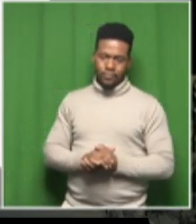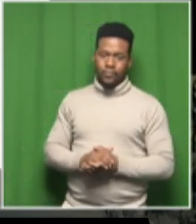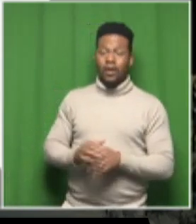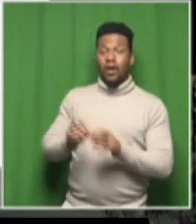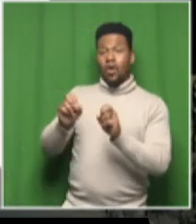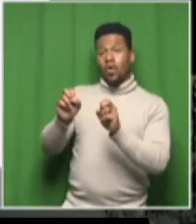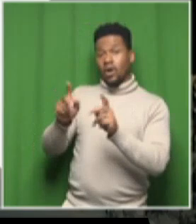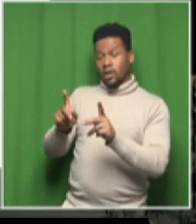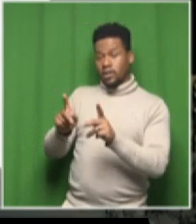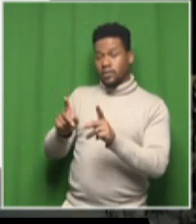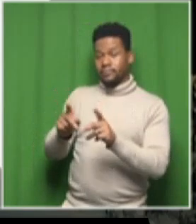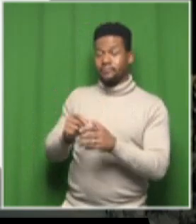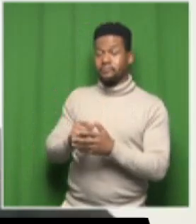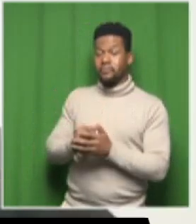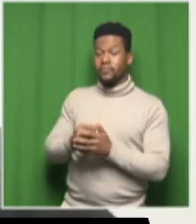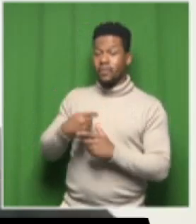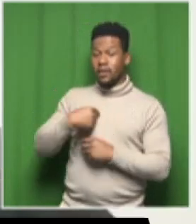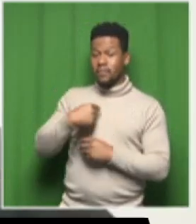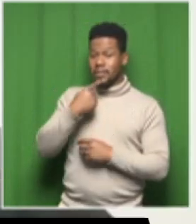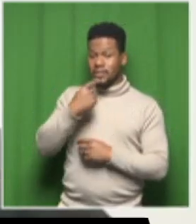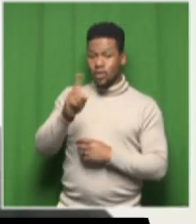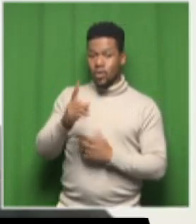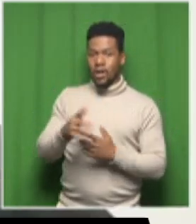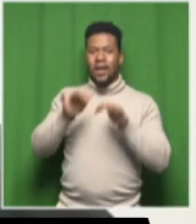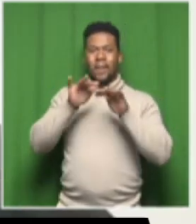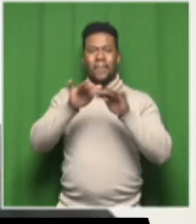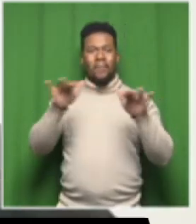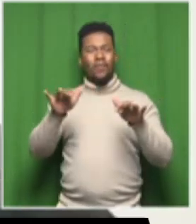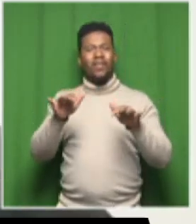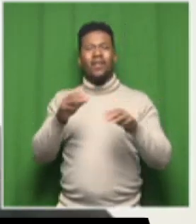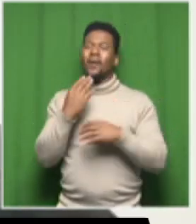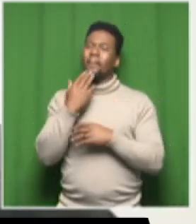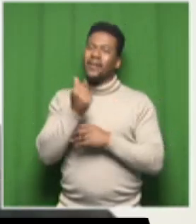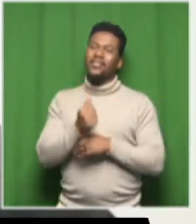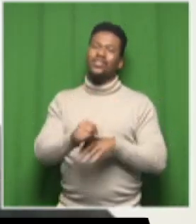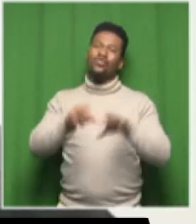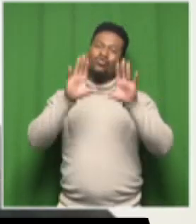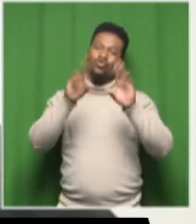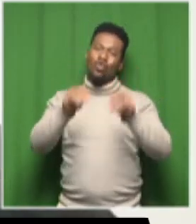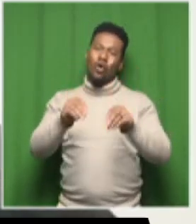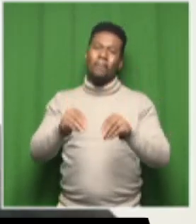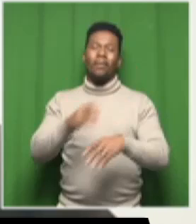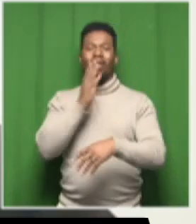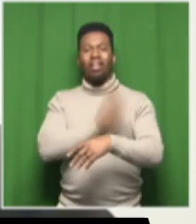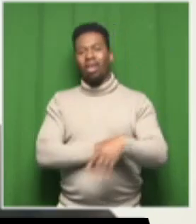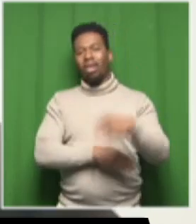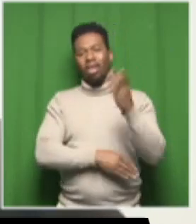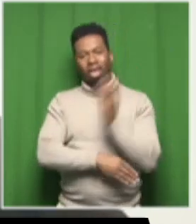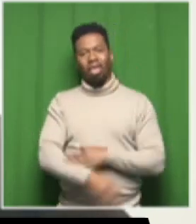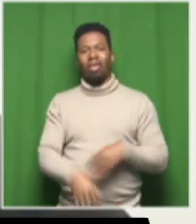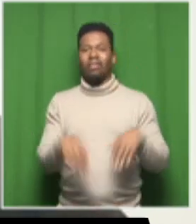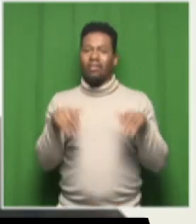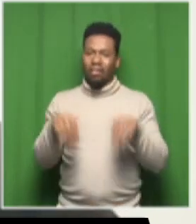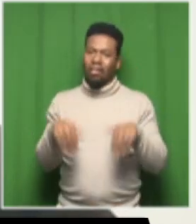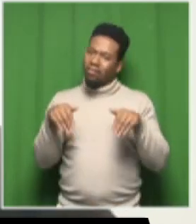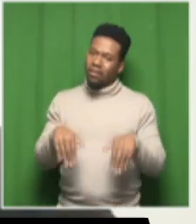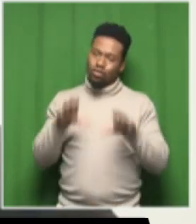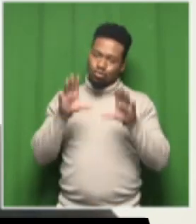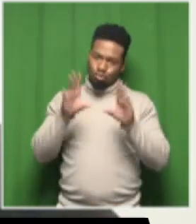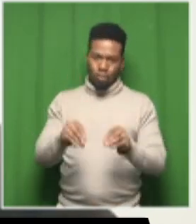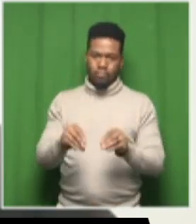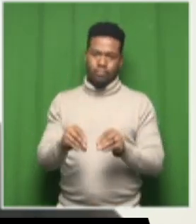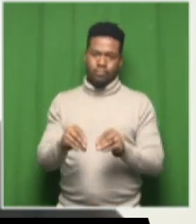Okay. What I can say, people must stop being lazy because I can see that people are lazy. There's an